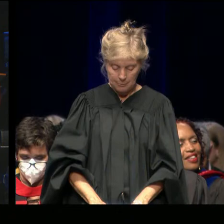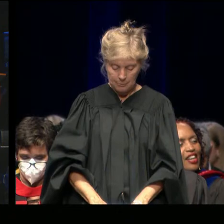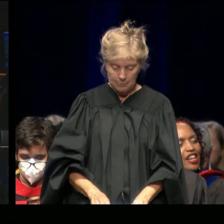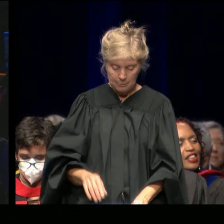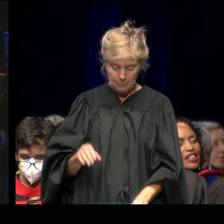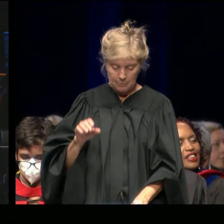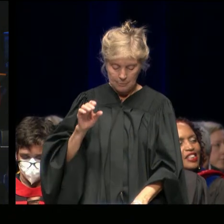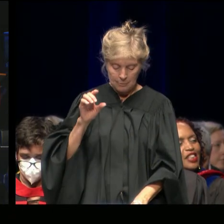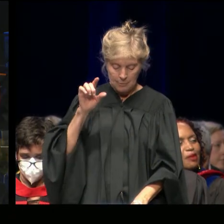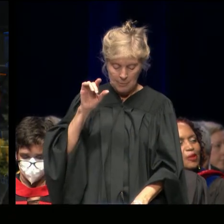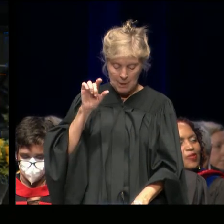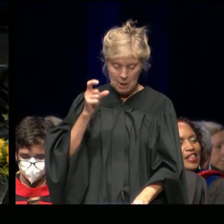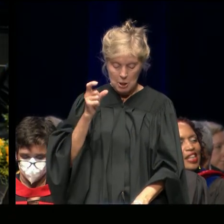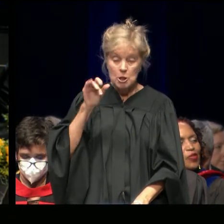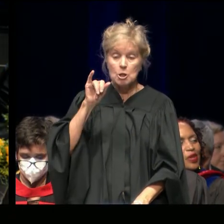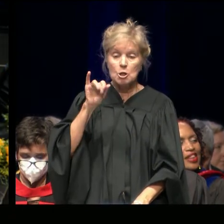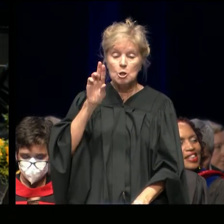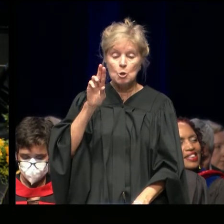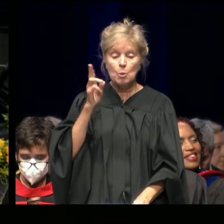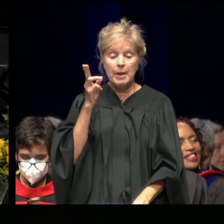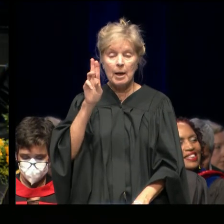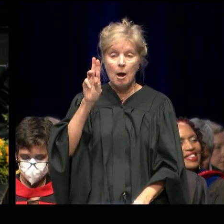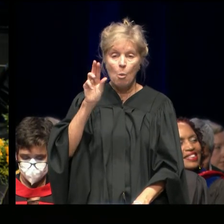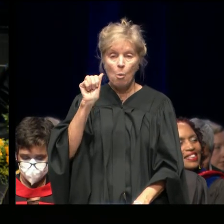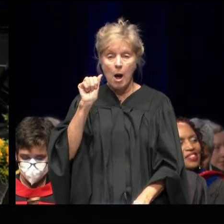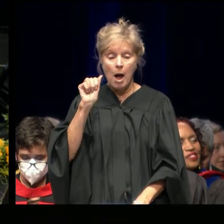Xihua Wang with distinction.